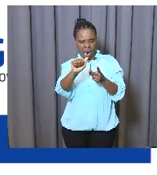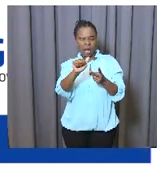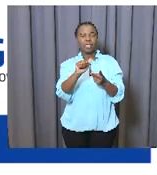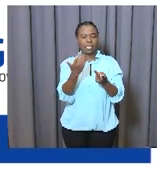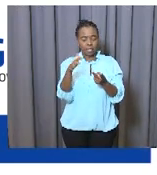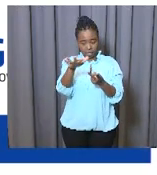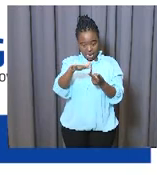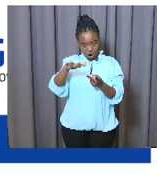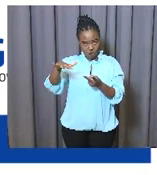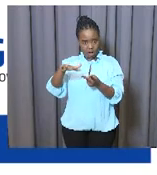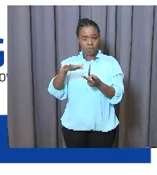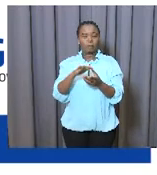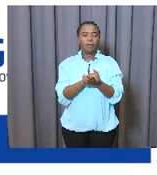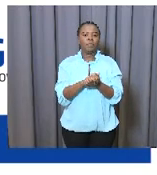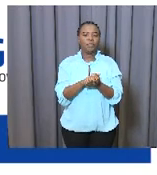area.